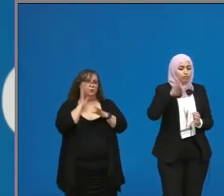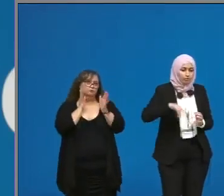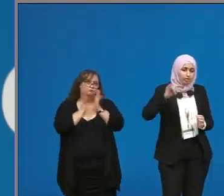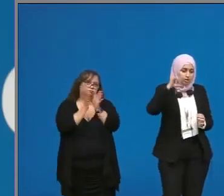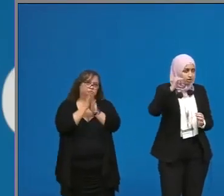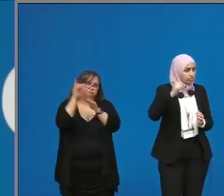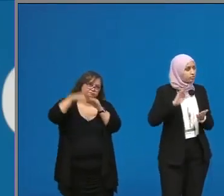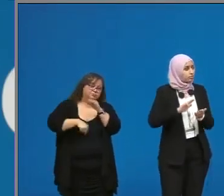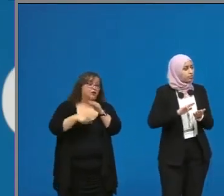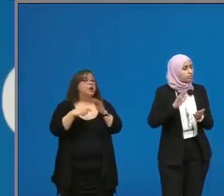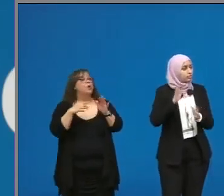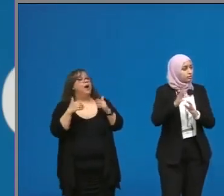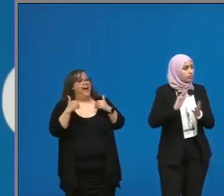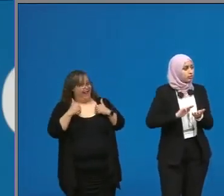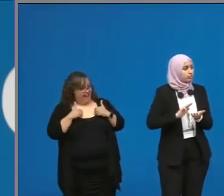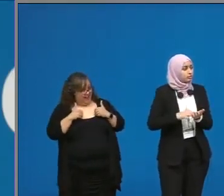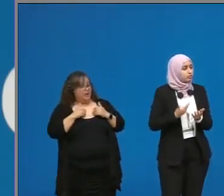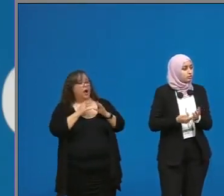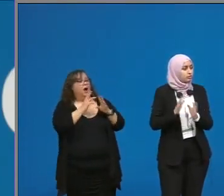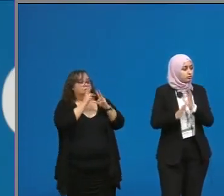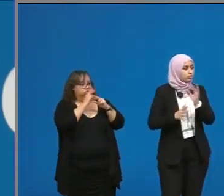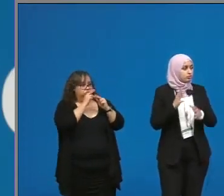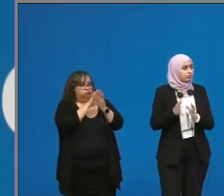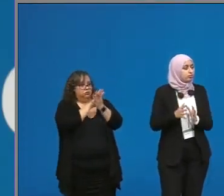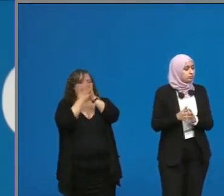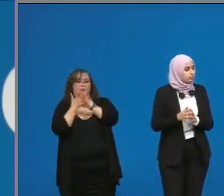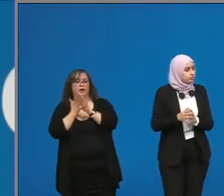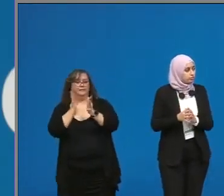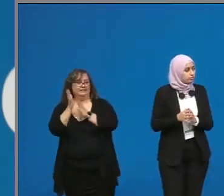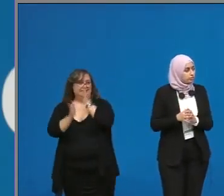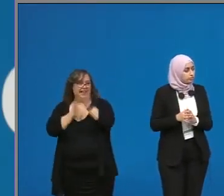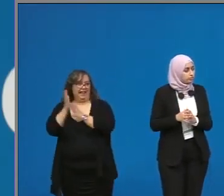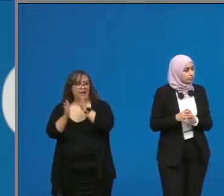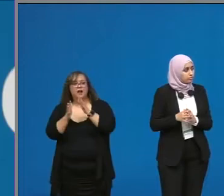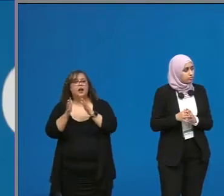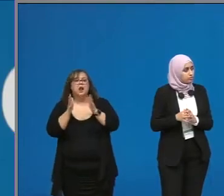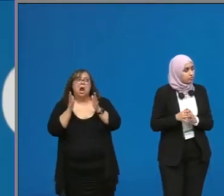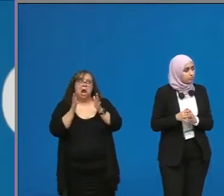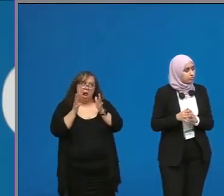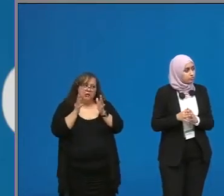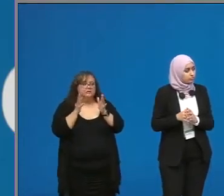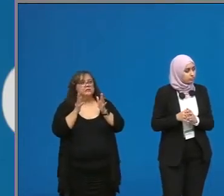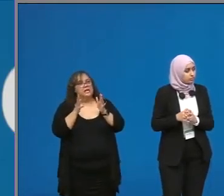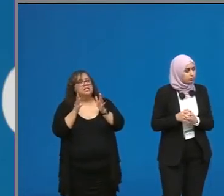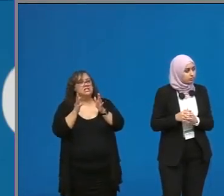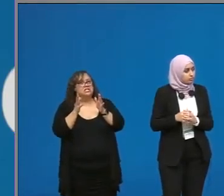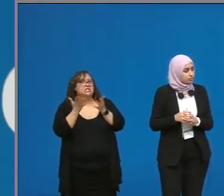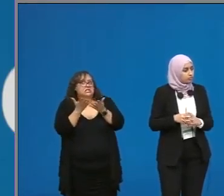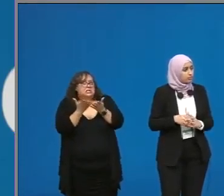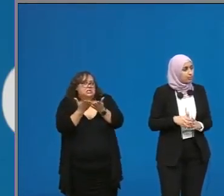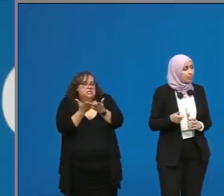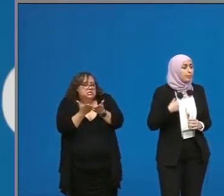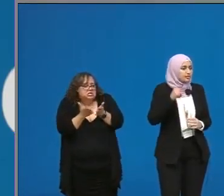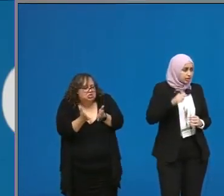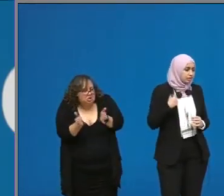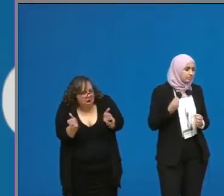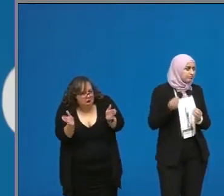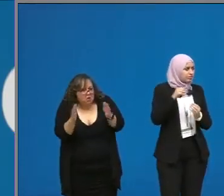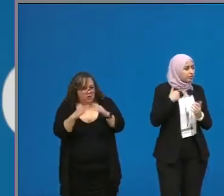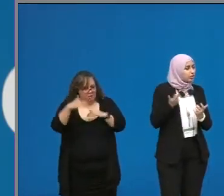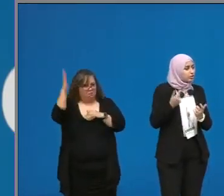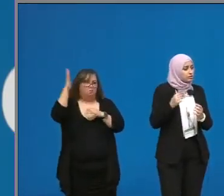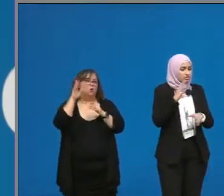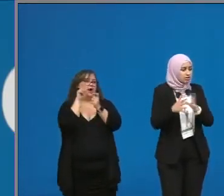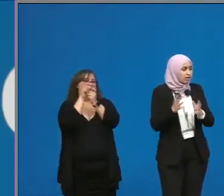speech to sign, but we prefer text to sign on a wider scale because it's more accurate. Yes. And for now, we want to